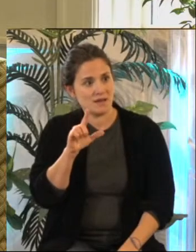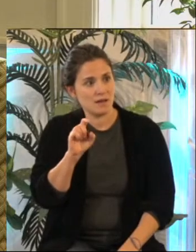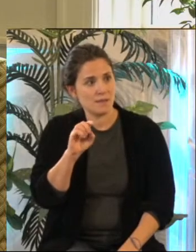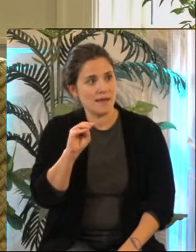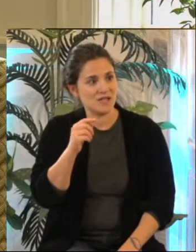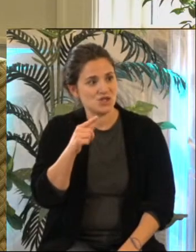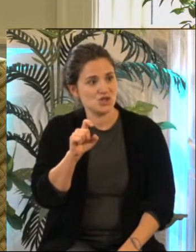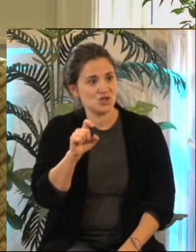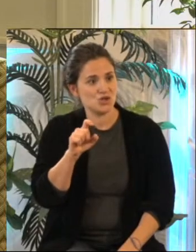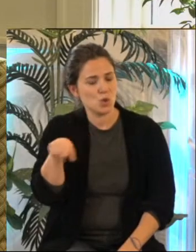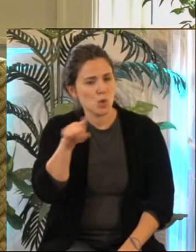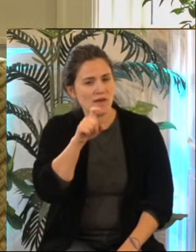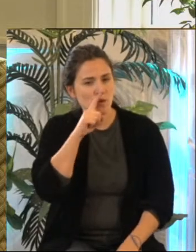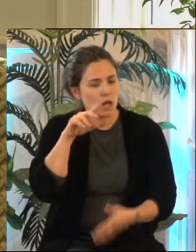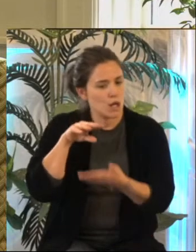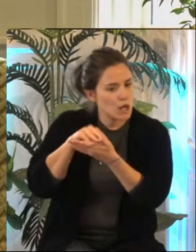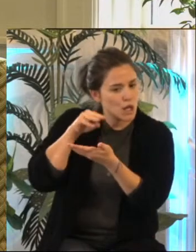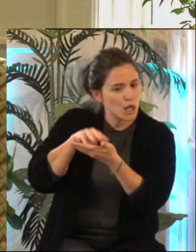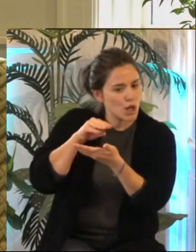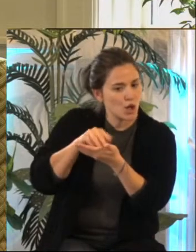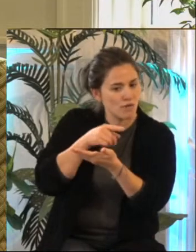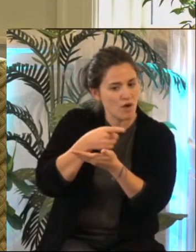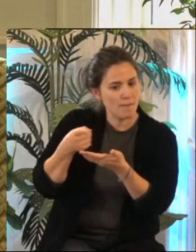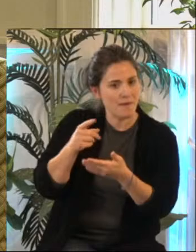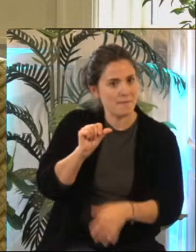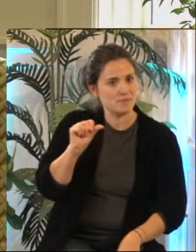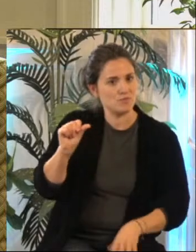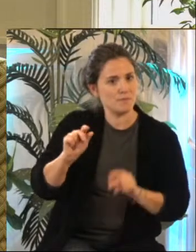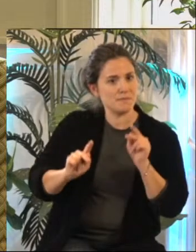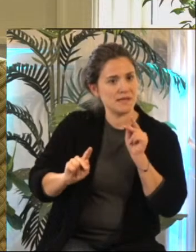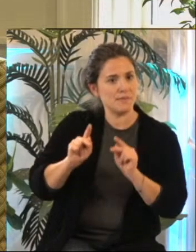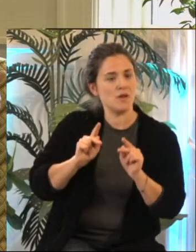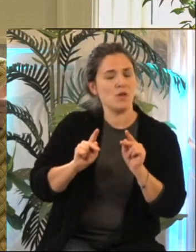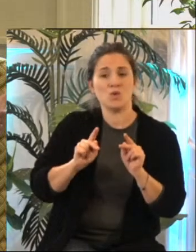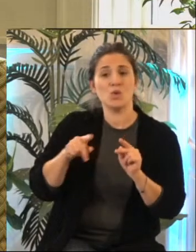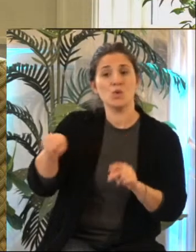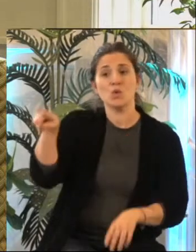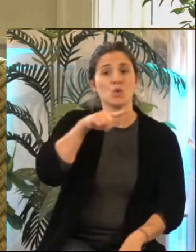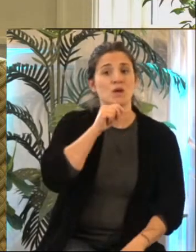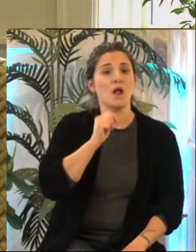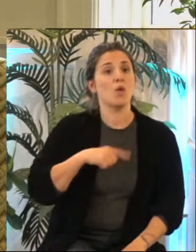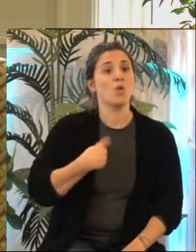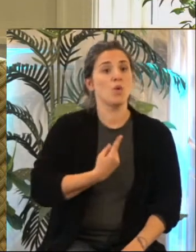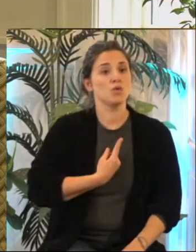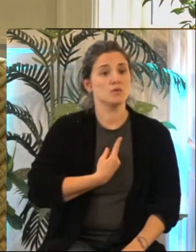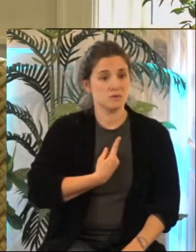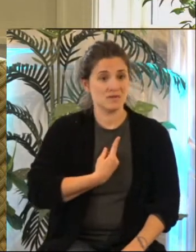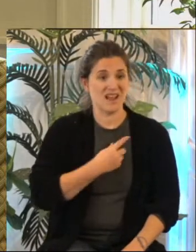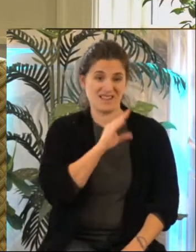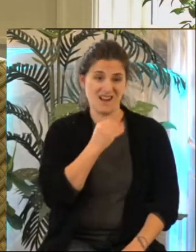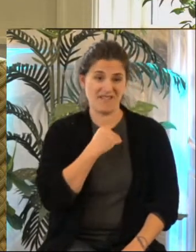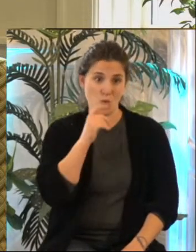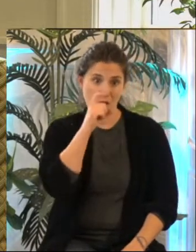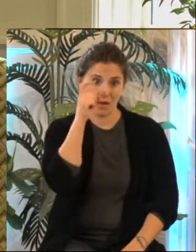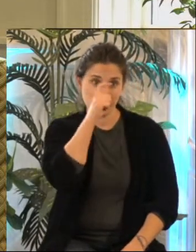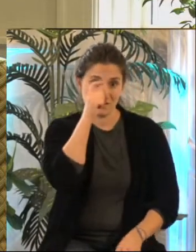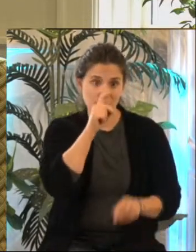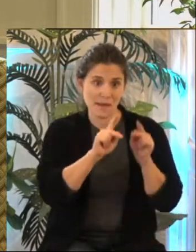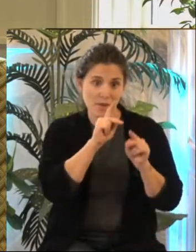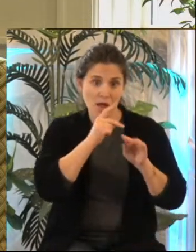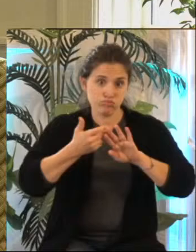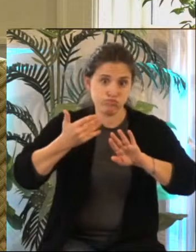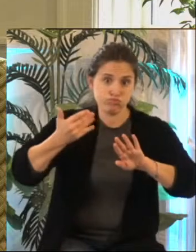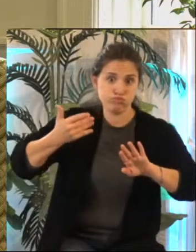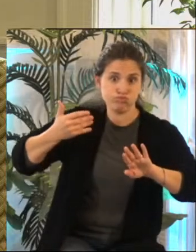on these examples to know that we're not alone, and there's wise people who've come before us who've shown us the way. And since I made